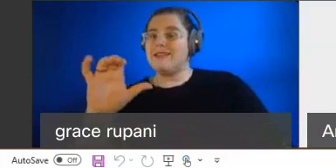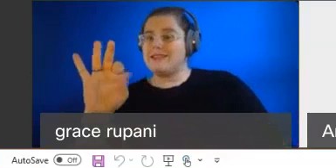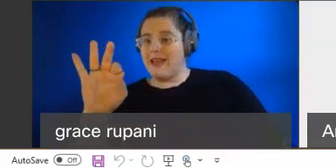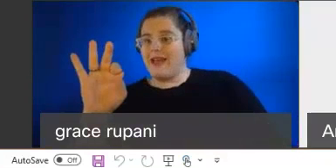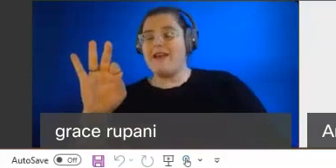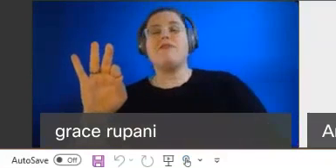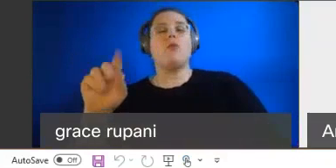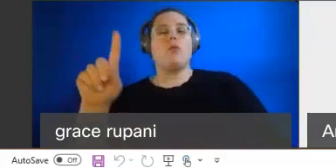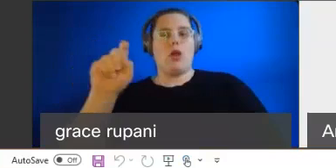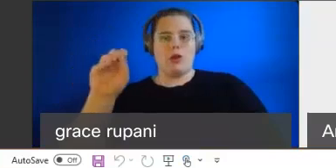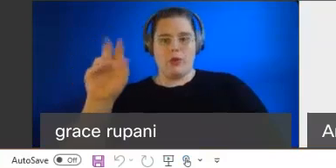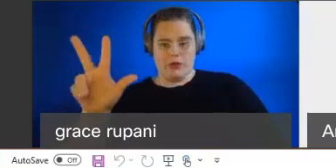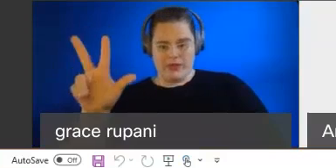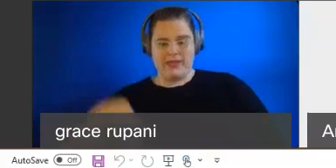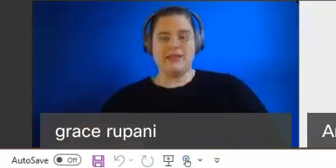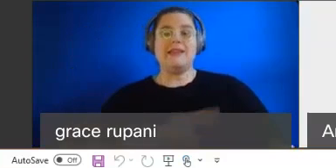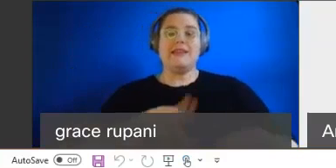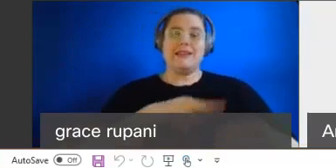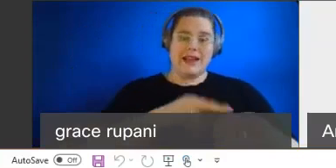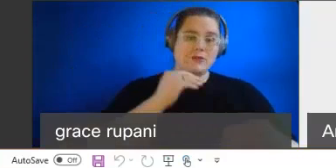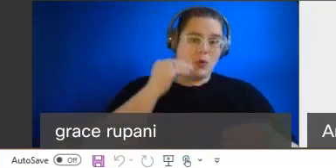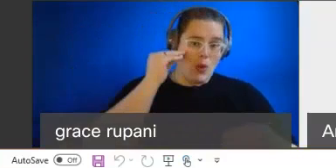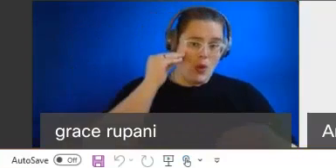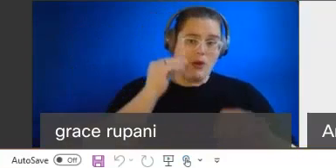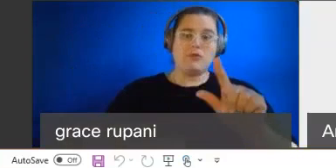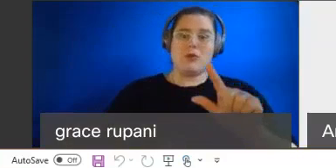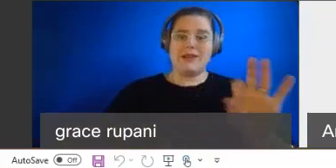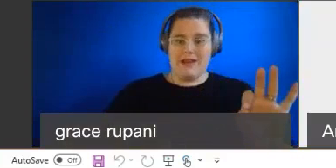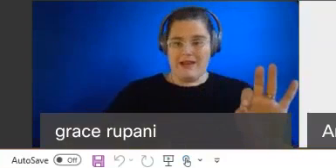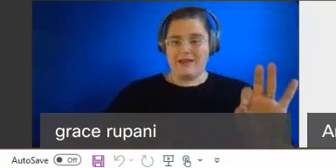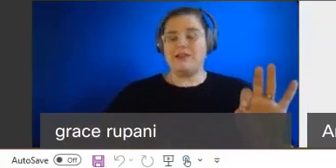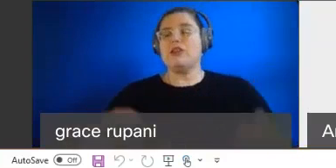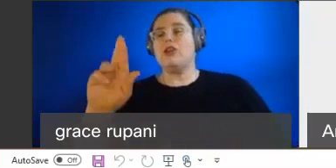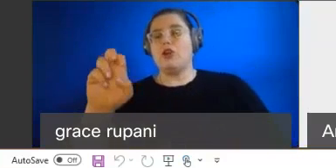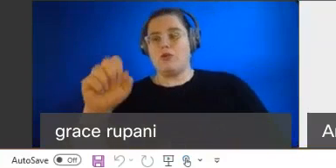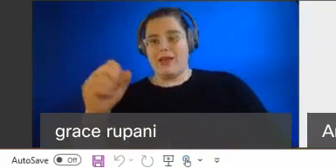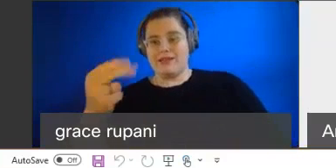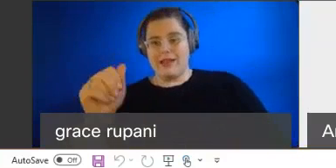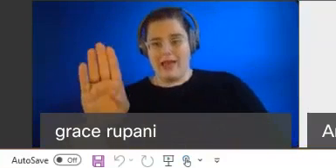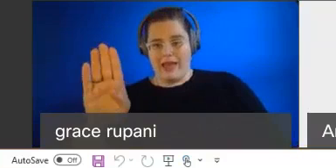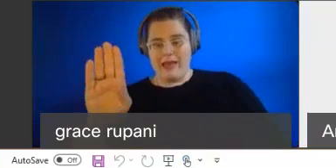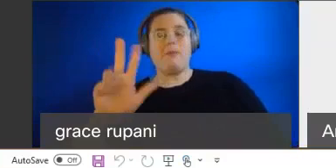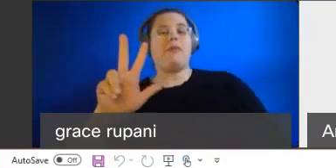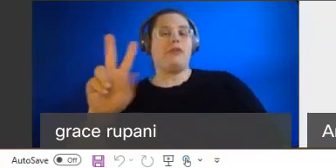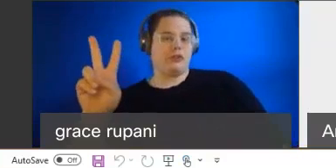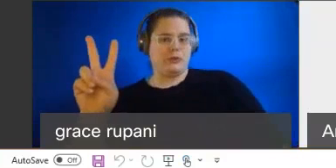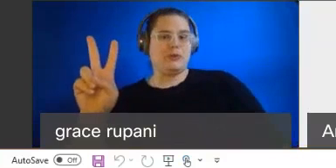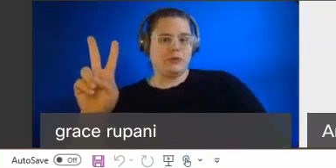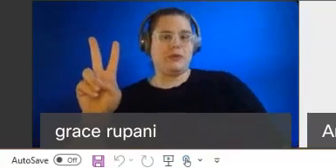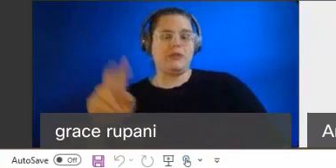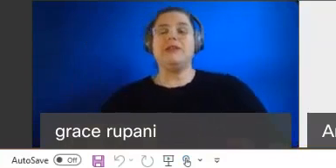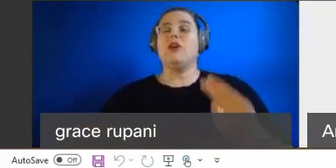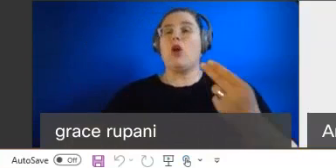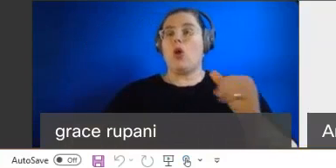In natural homes, 29. In residential habilitation, 32. And in host homes, there have